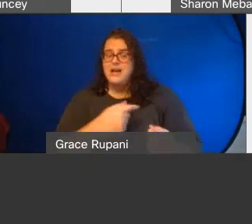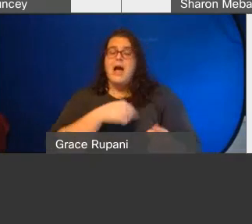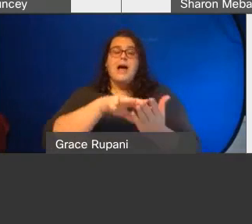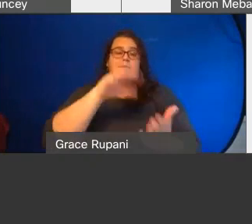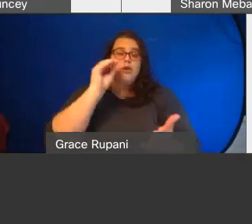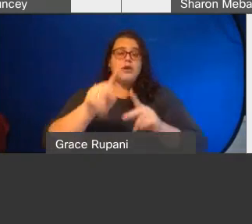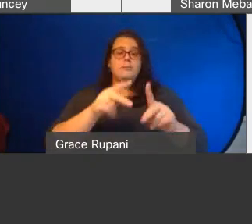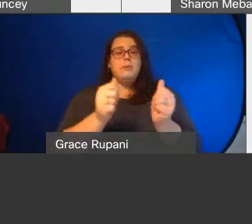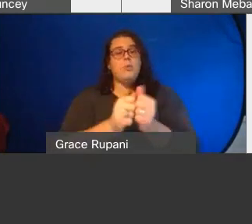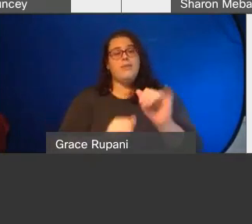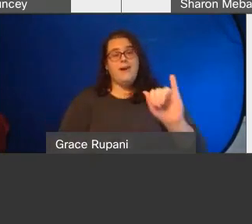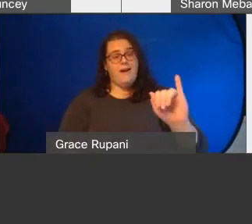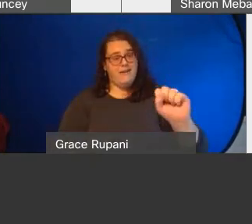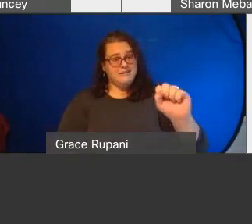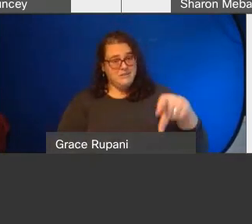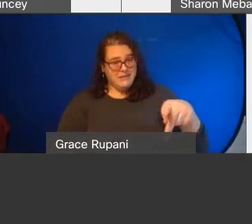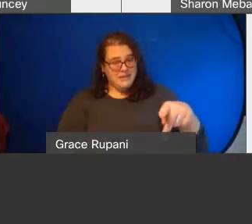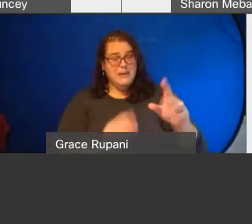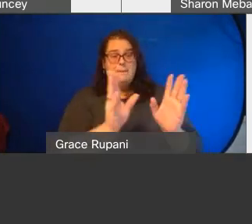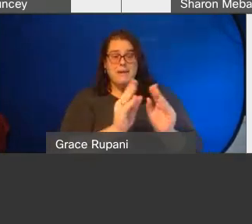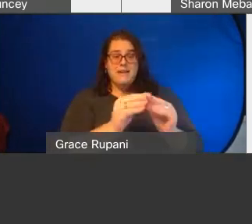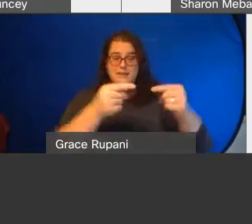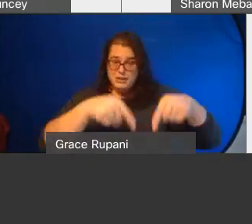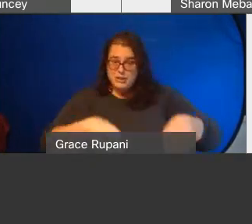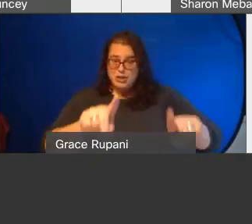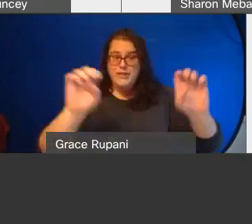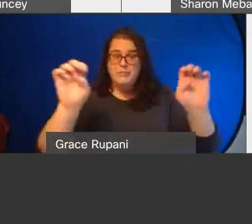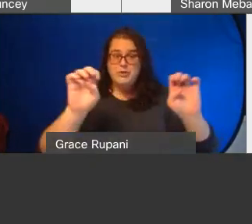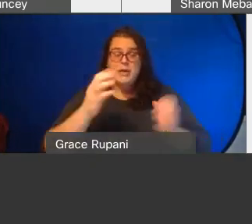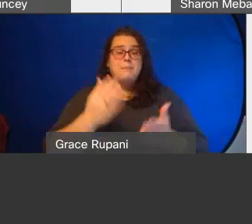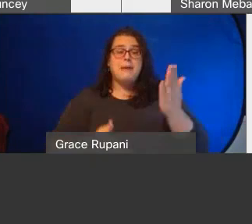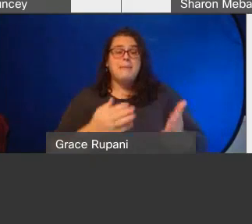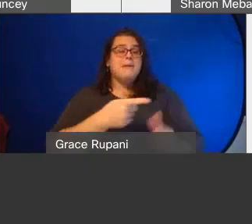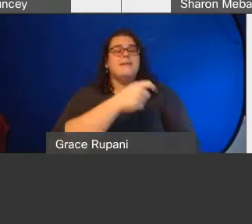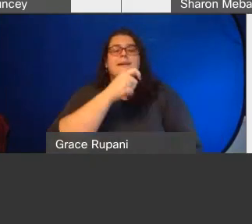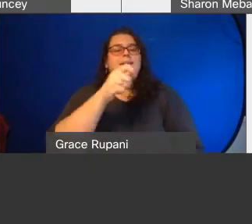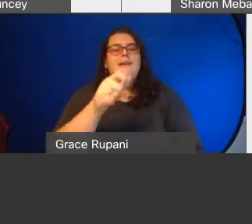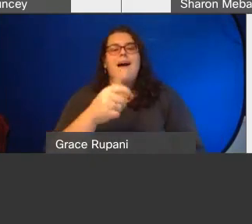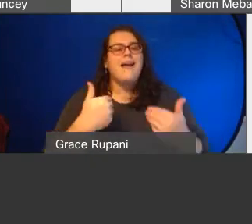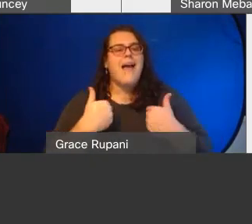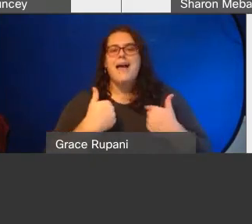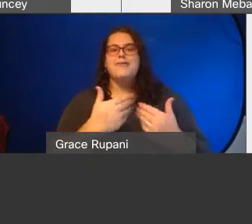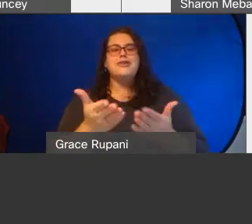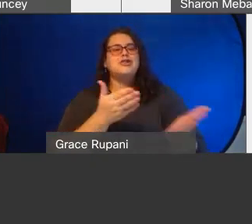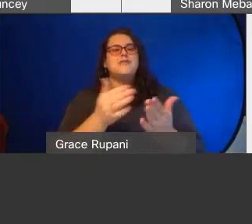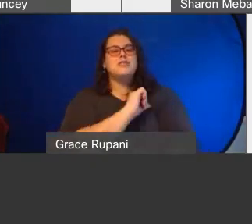ISPs during the public health emergency may not have had those services authorized. And I also,